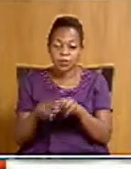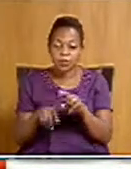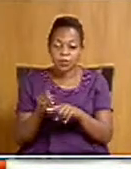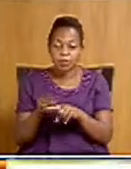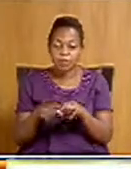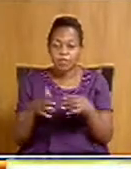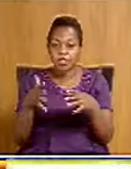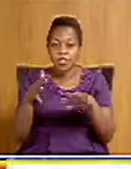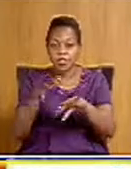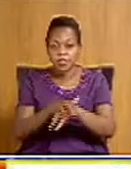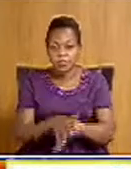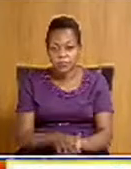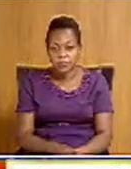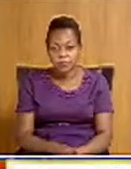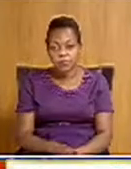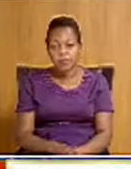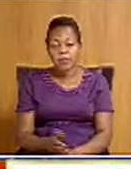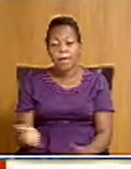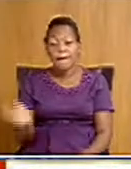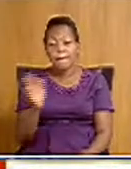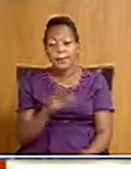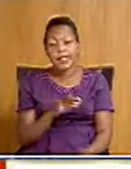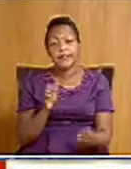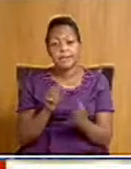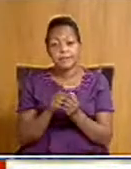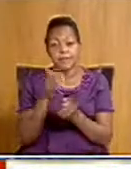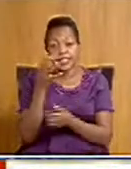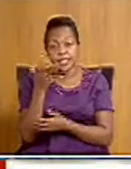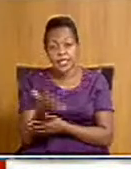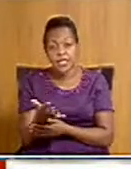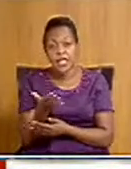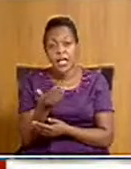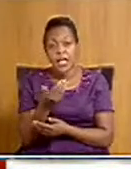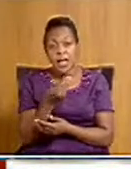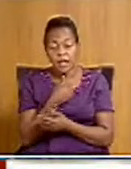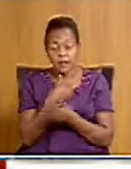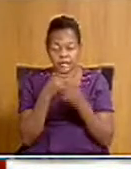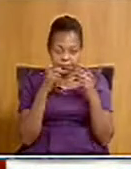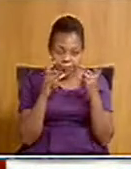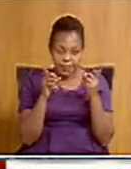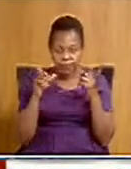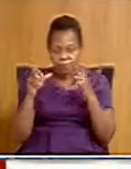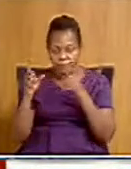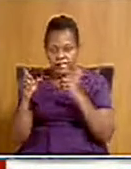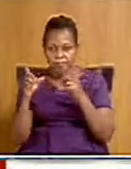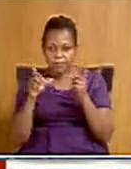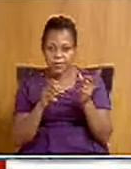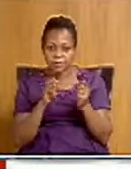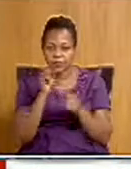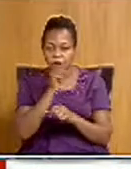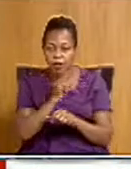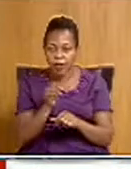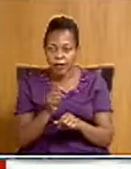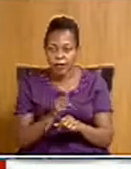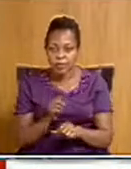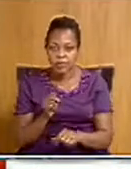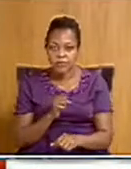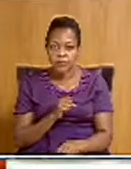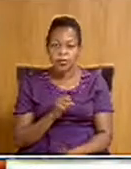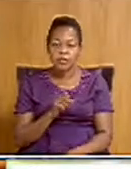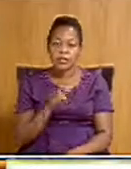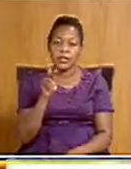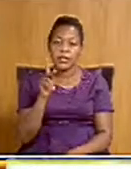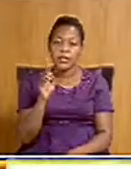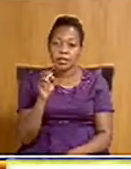federation. And on page 15, I have there the picture of our elders,